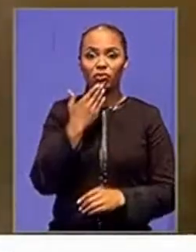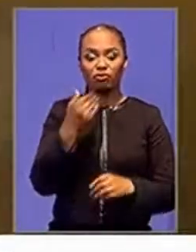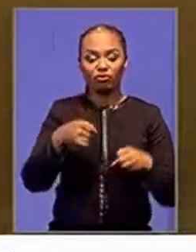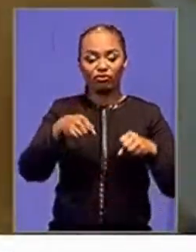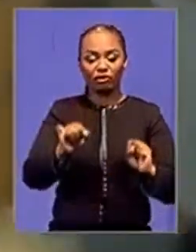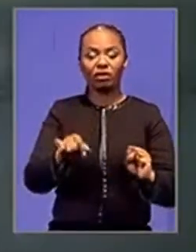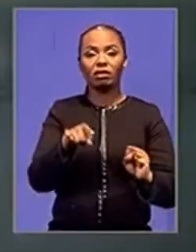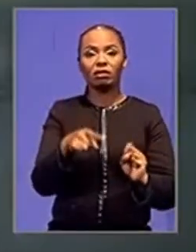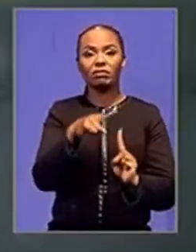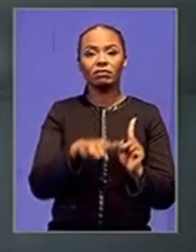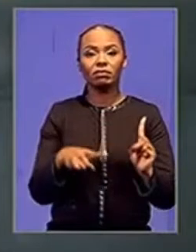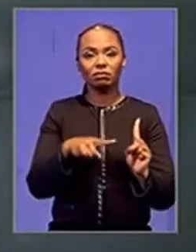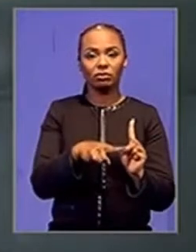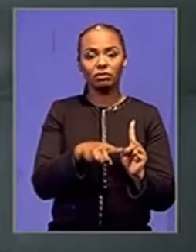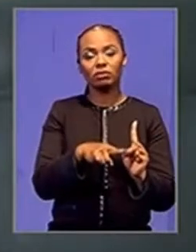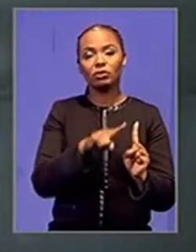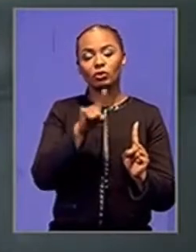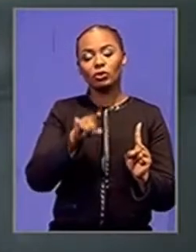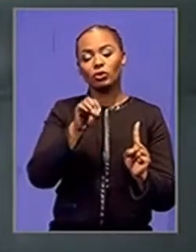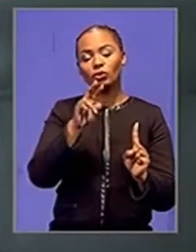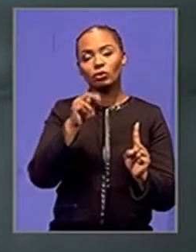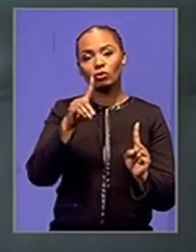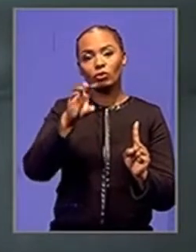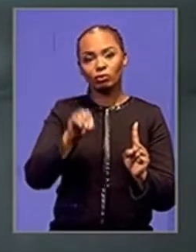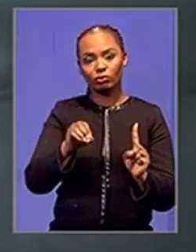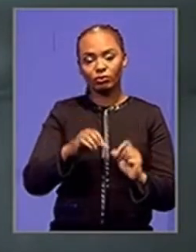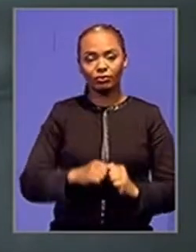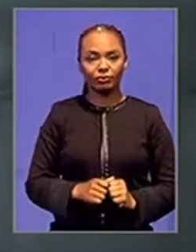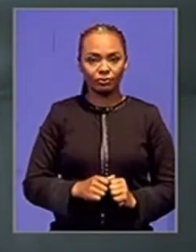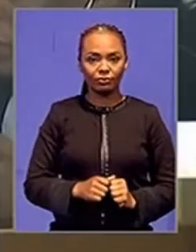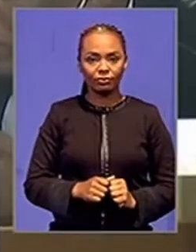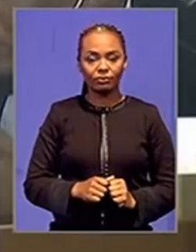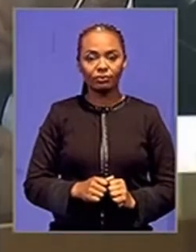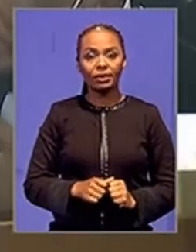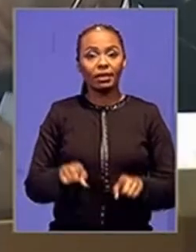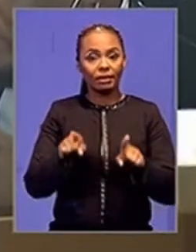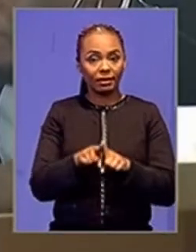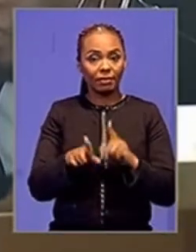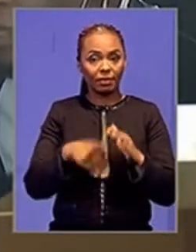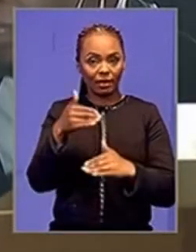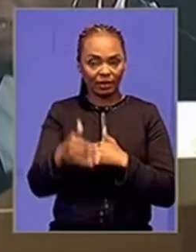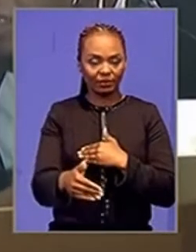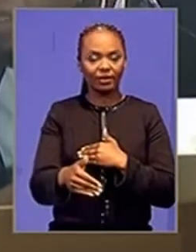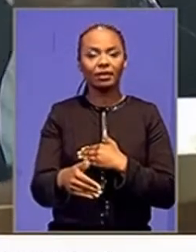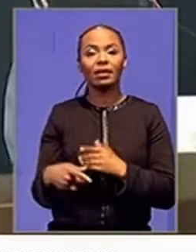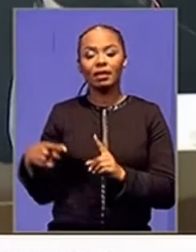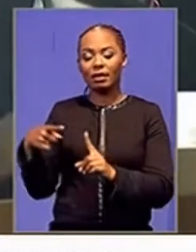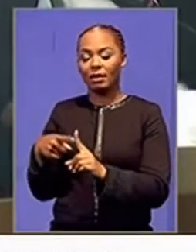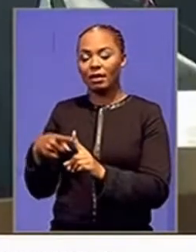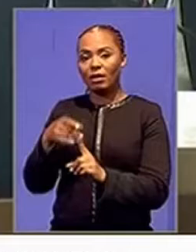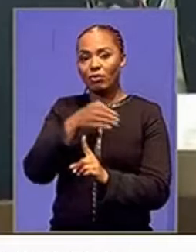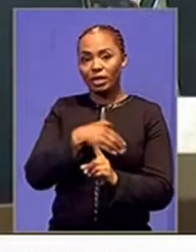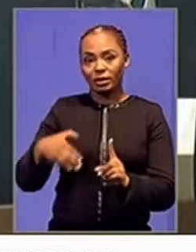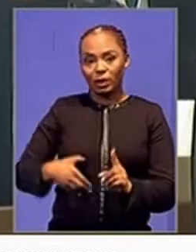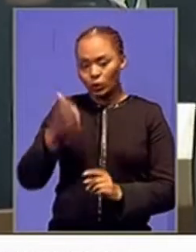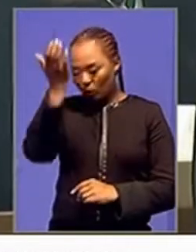fuputsang tshusumetso e bolotsana diqetong tsa mmuso Raymond Zondo mo ha morao mopresidente wa mehleng Jacob Zuma a